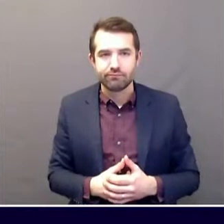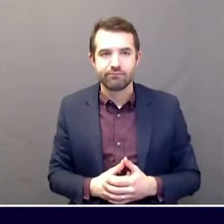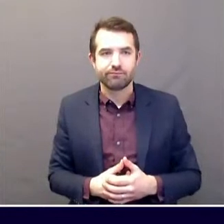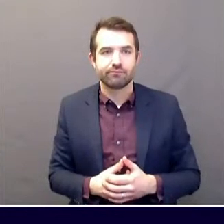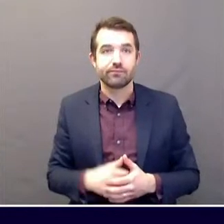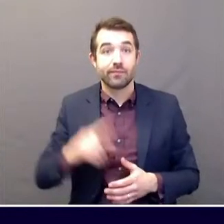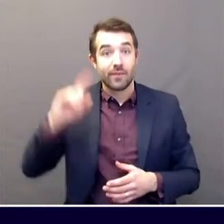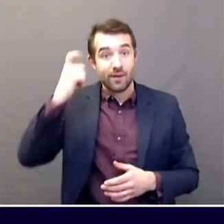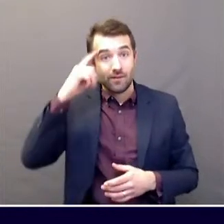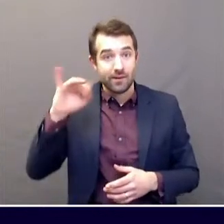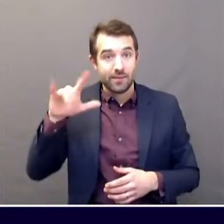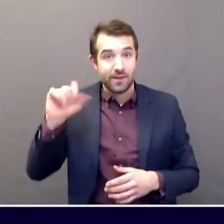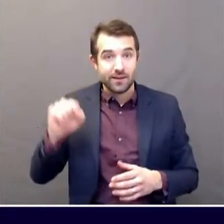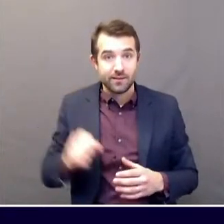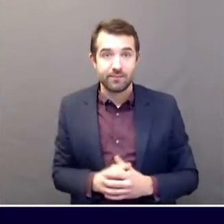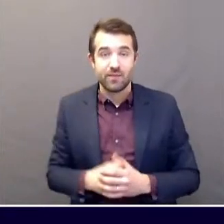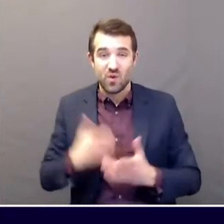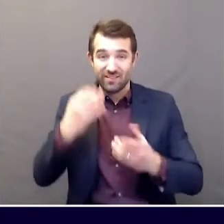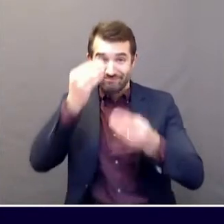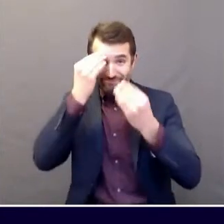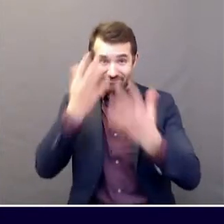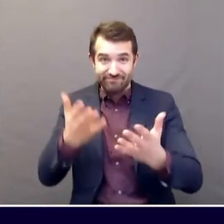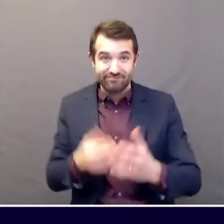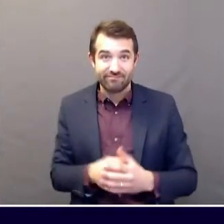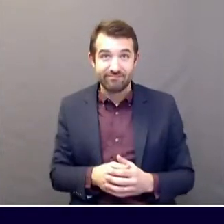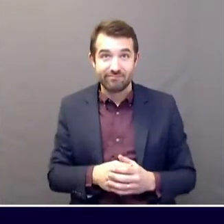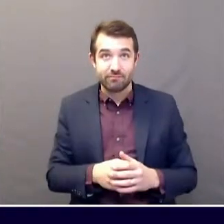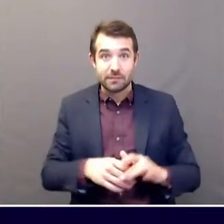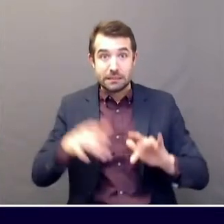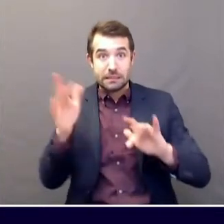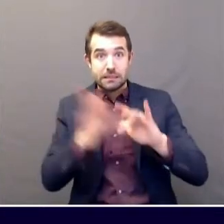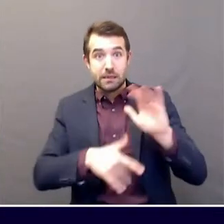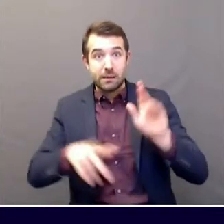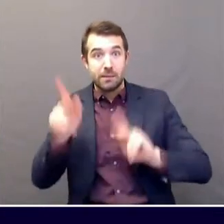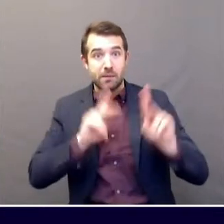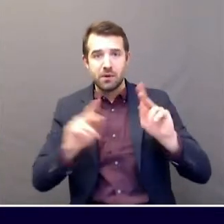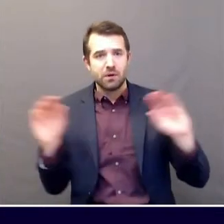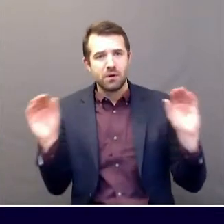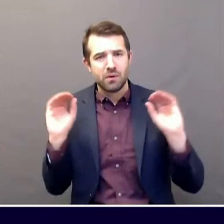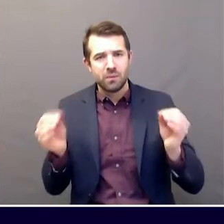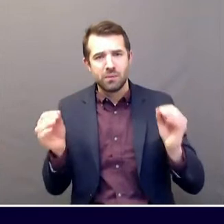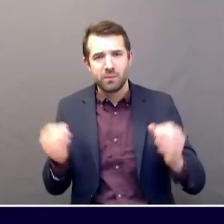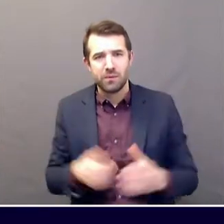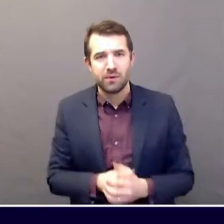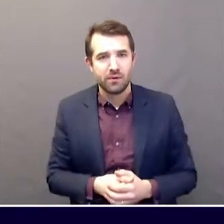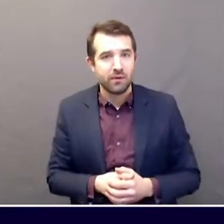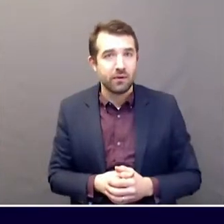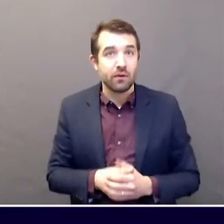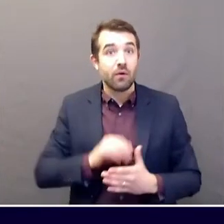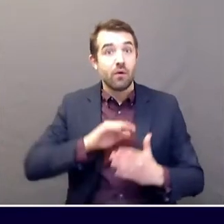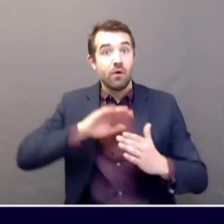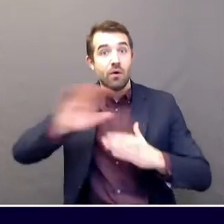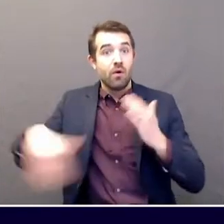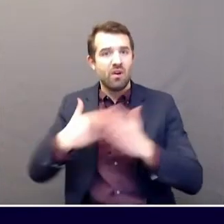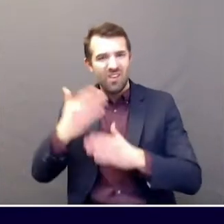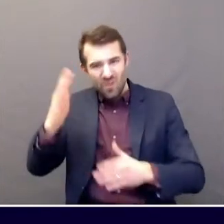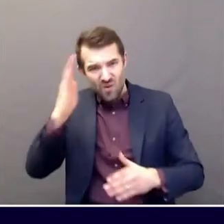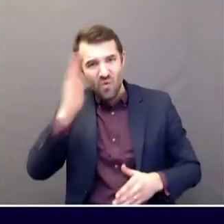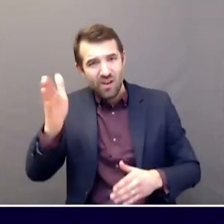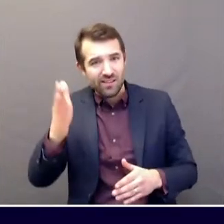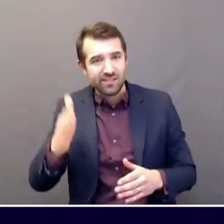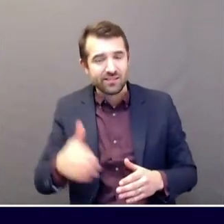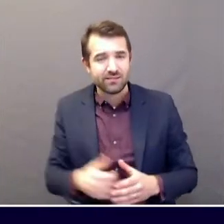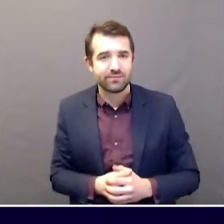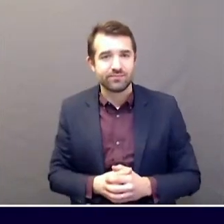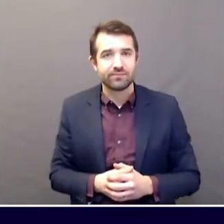to be vaccinated. We just don't have enough vaccine to vaccinate everybody right now. And obviously we made a